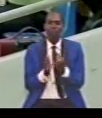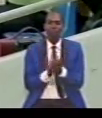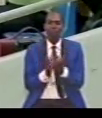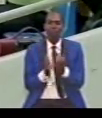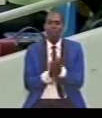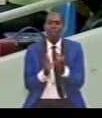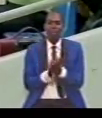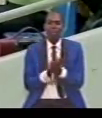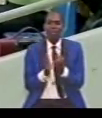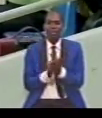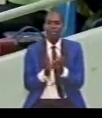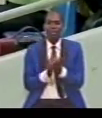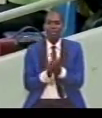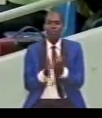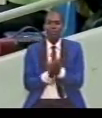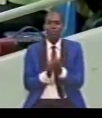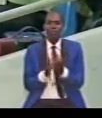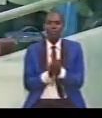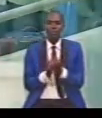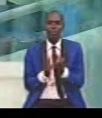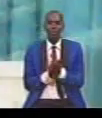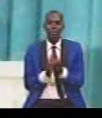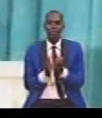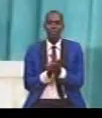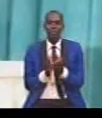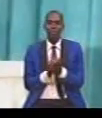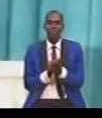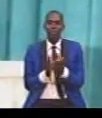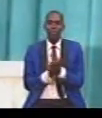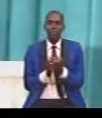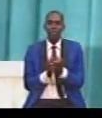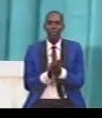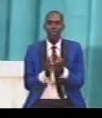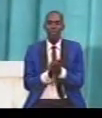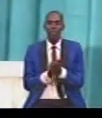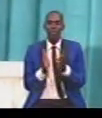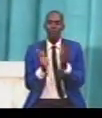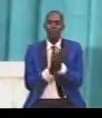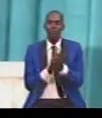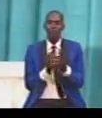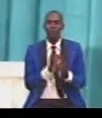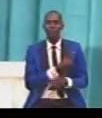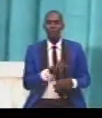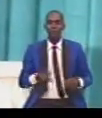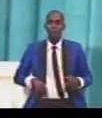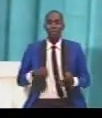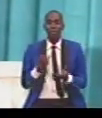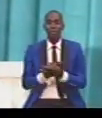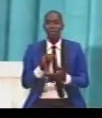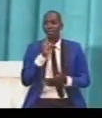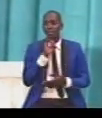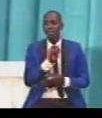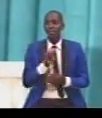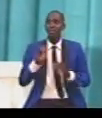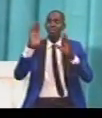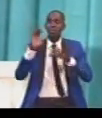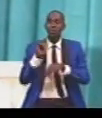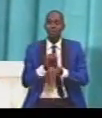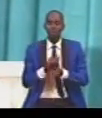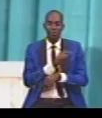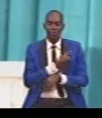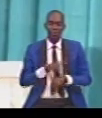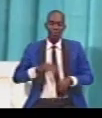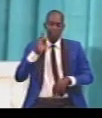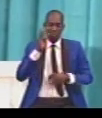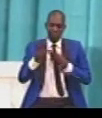Praise the Lord. Praise the Lord. That's the miracle. And the Lord will visit you